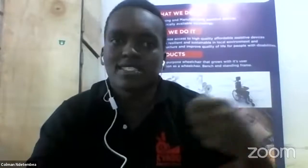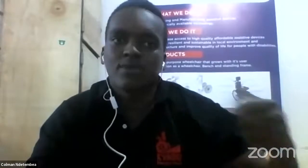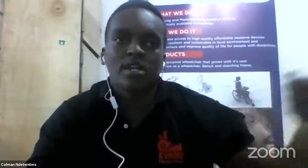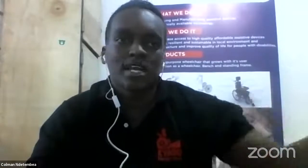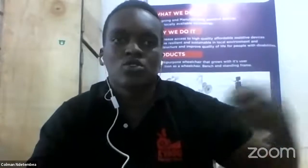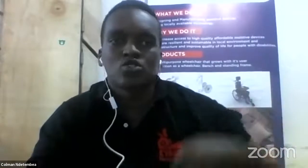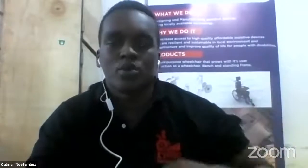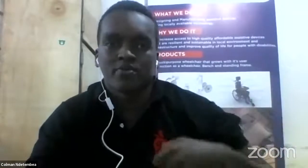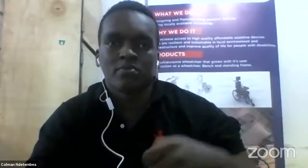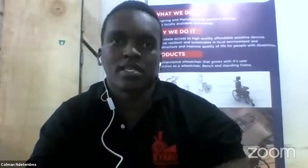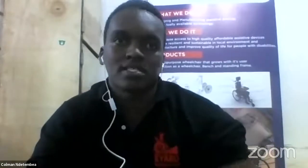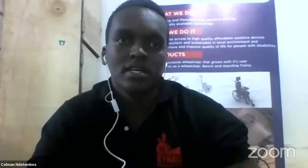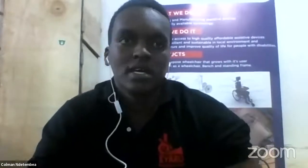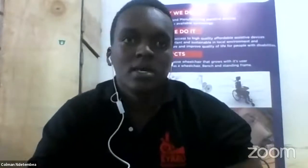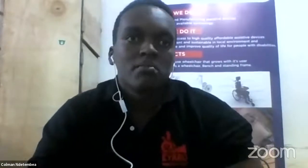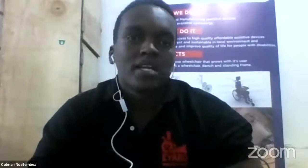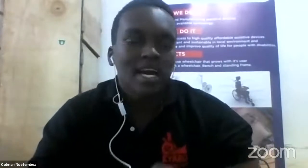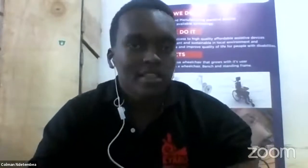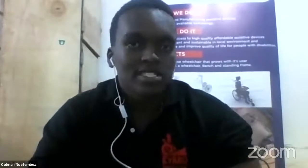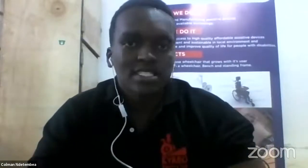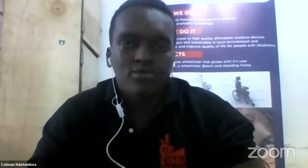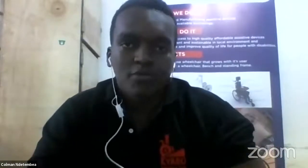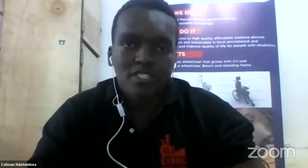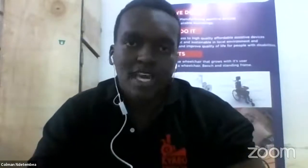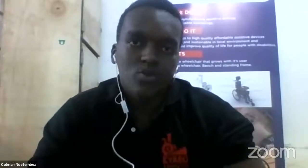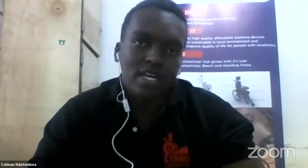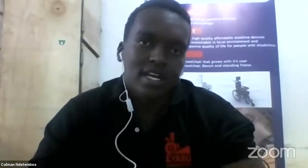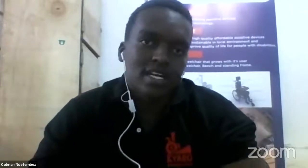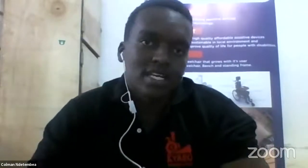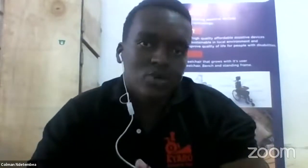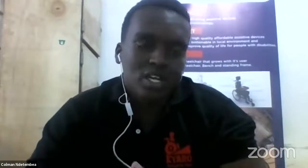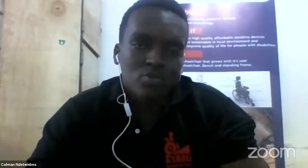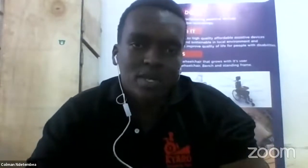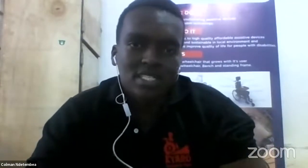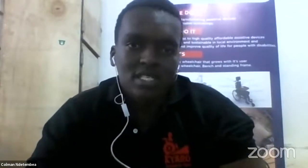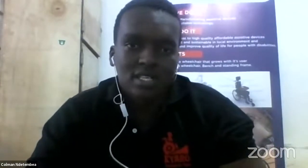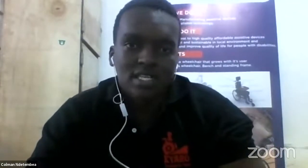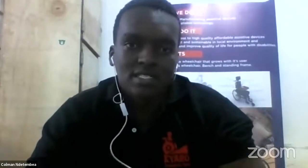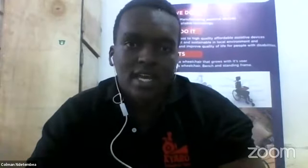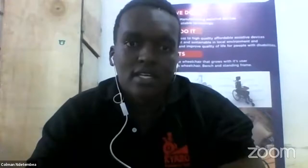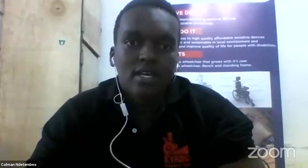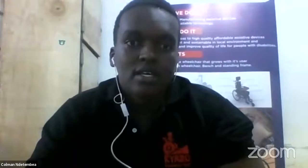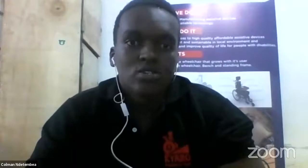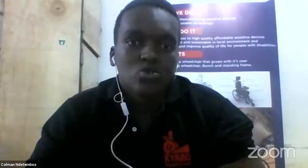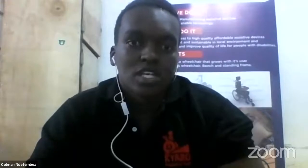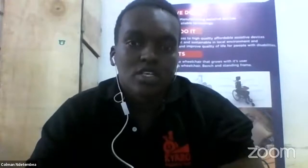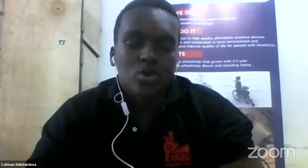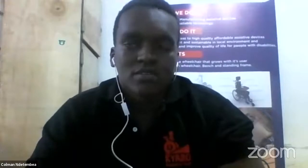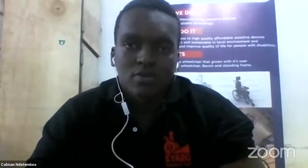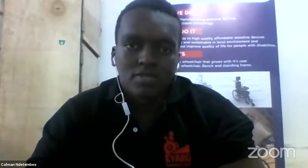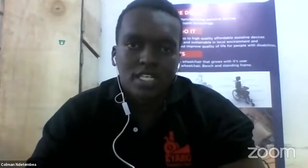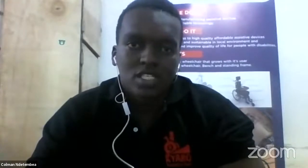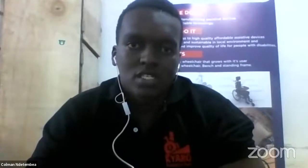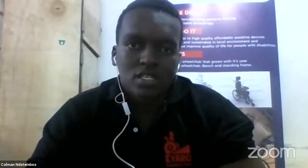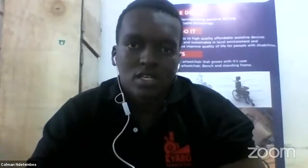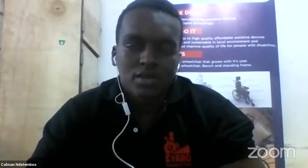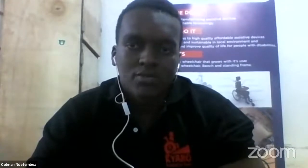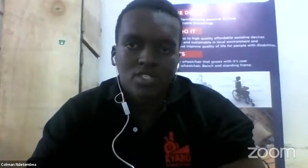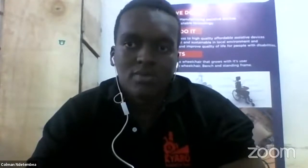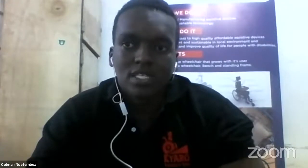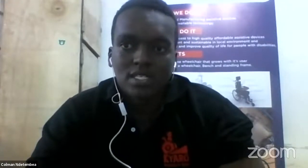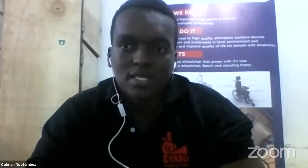ourselves, that someone cannot copy from us. But otherwise, in terms of design, we're currently working on patenting the design to secure it from